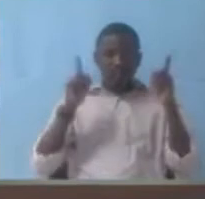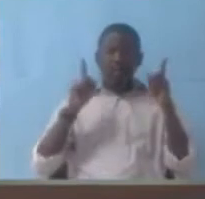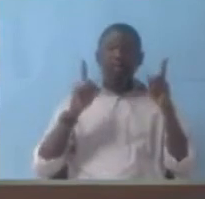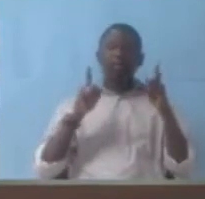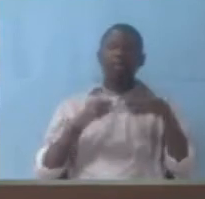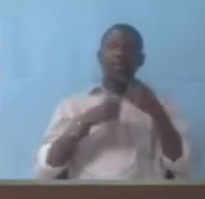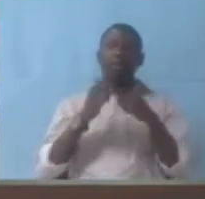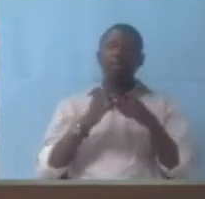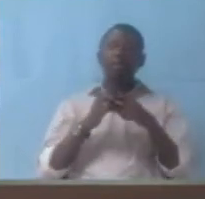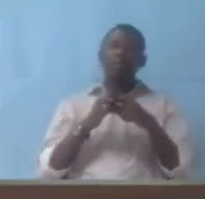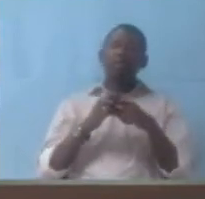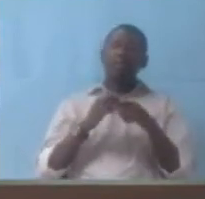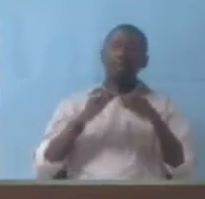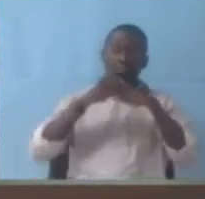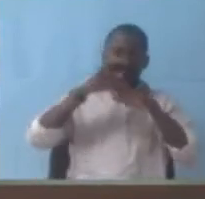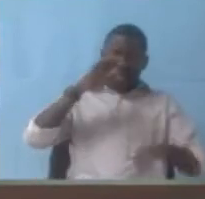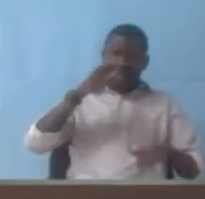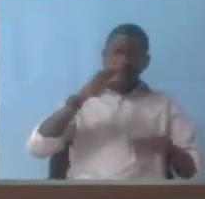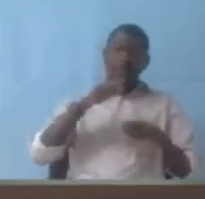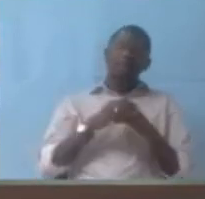the cabinet.